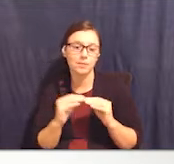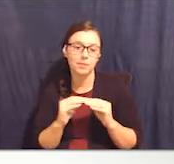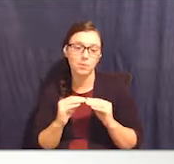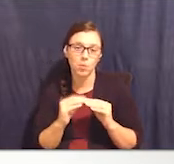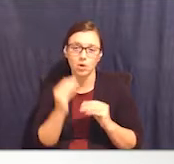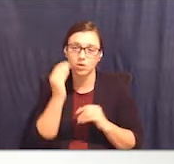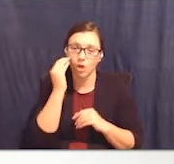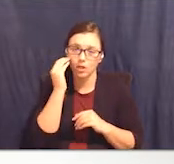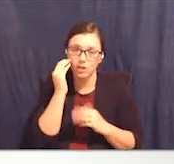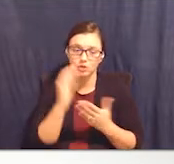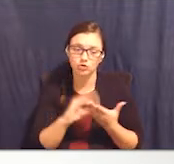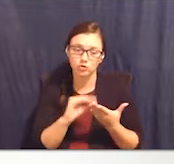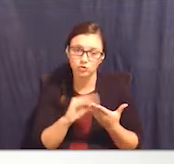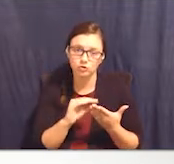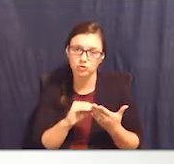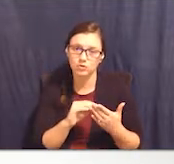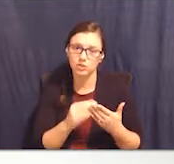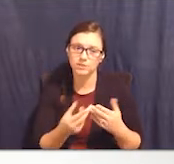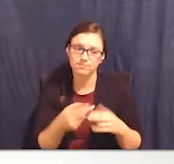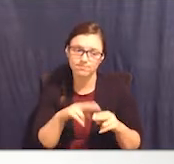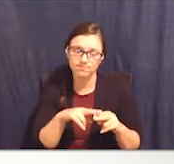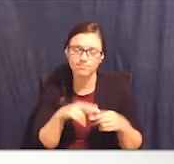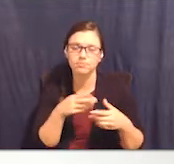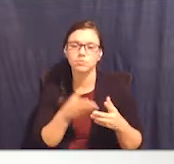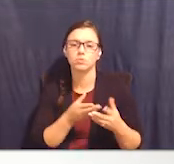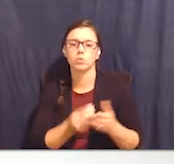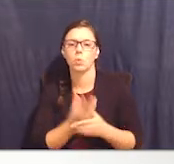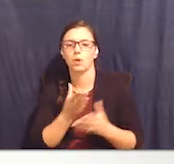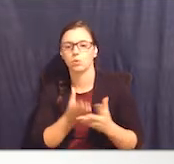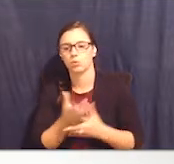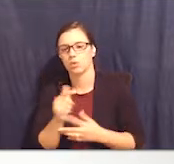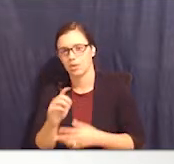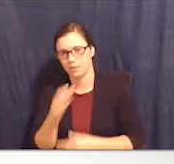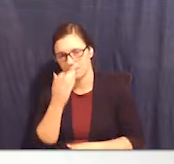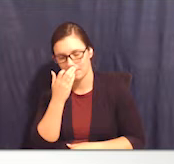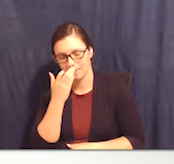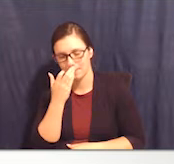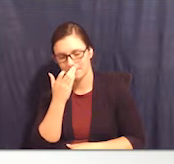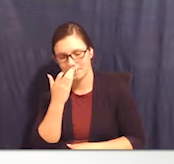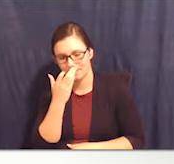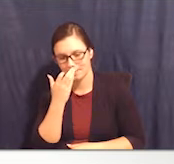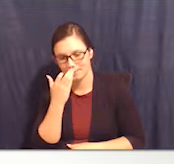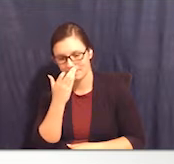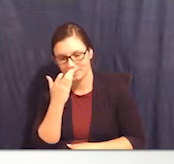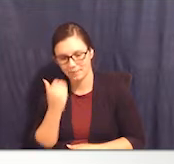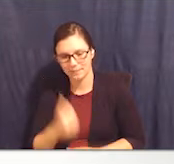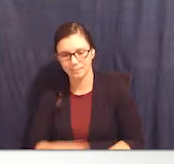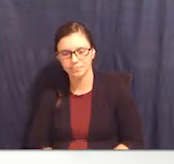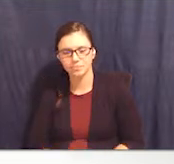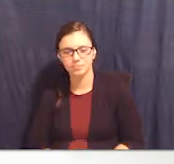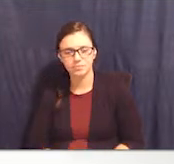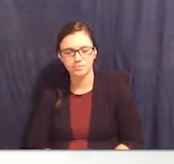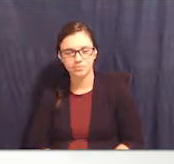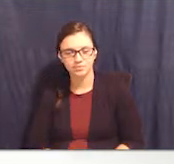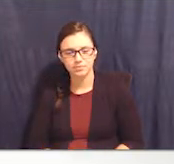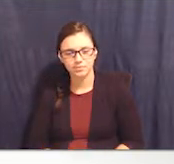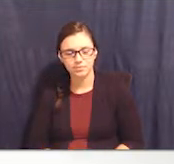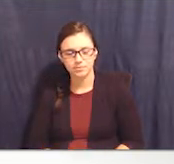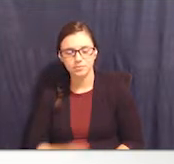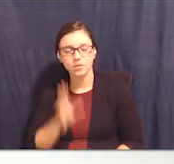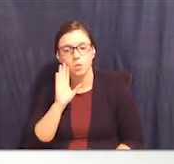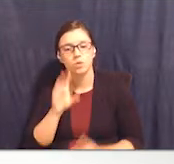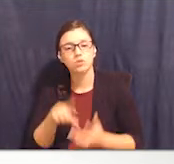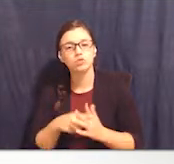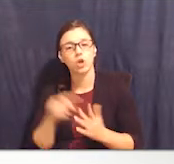And then that experience of, I want to be a doctor, I want to be a nurse, and then all of a sudden they're seeing blood and smelling things that they don't particularly like to